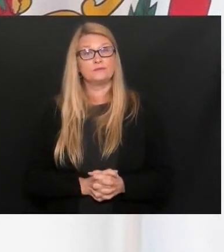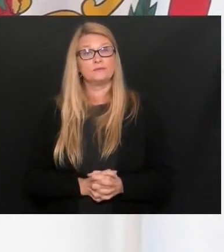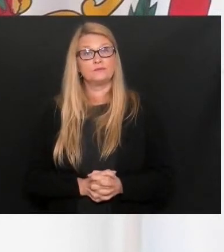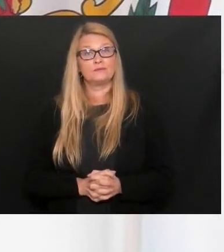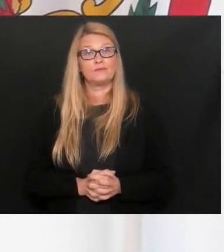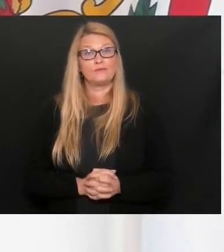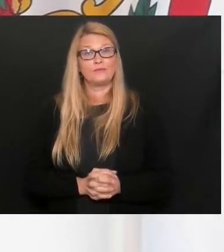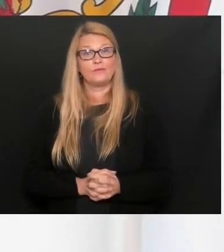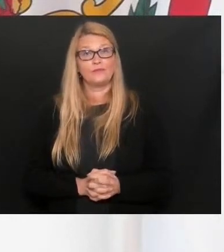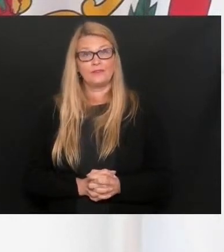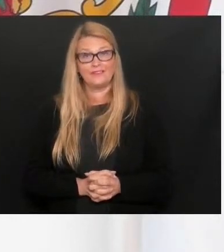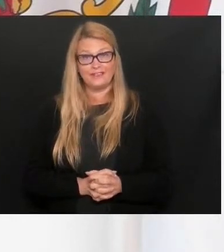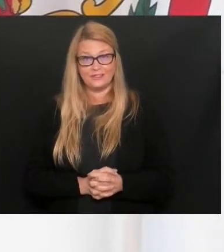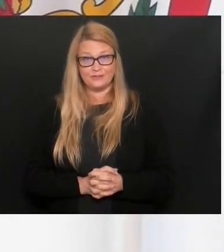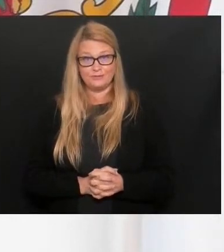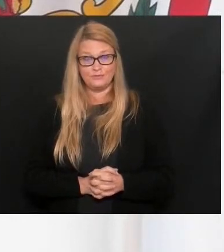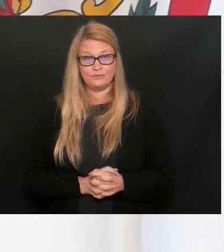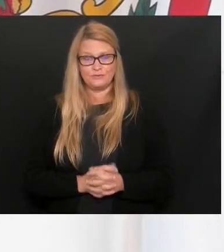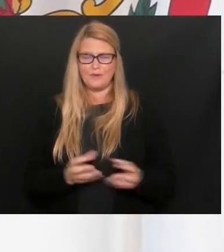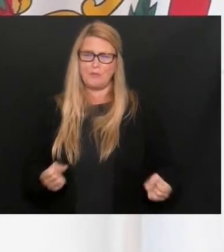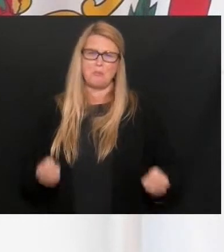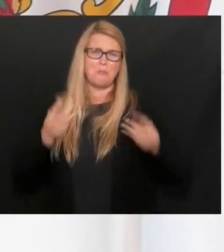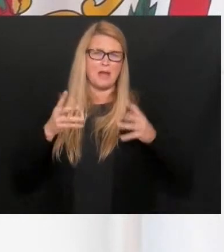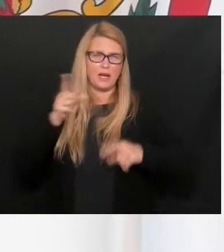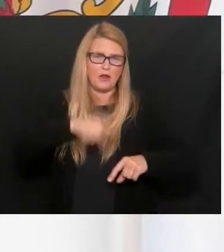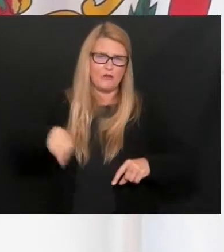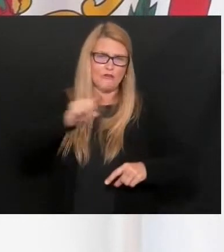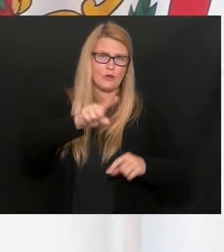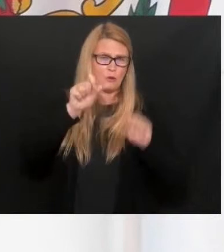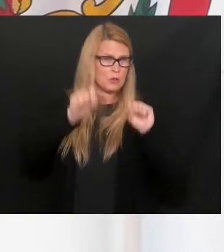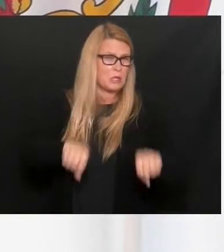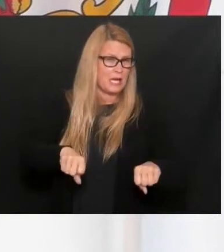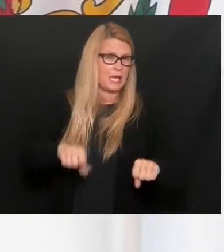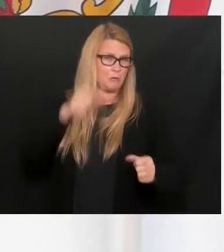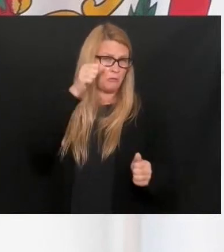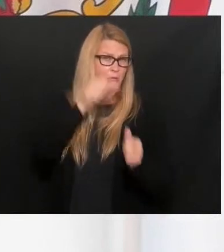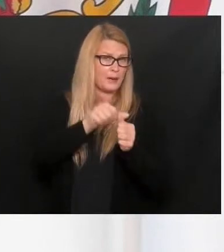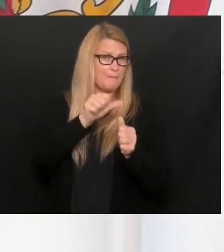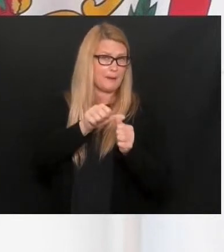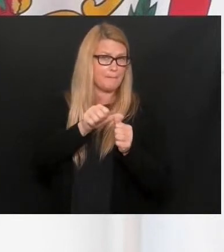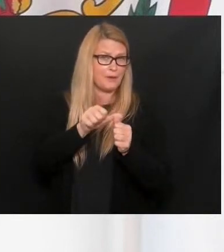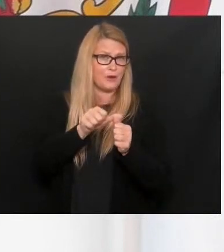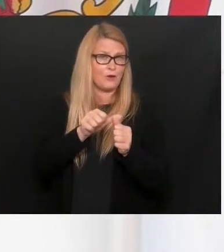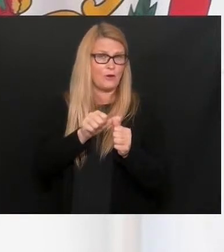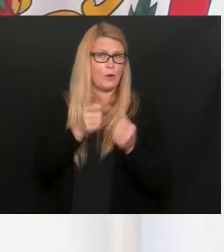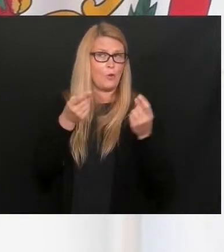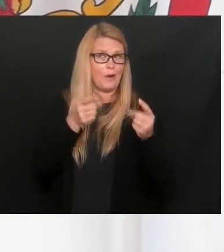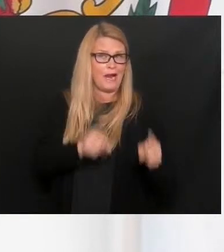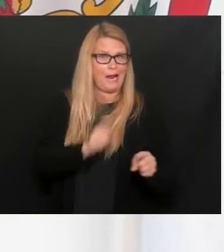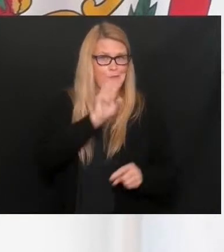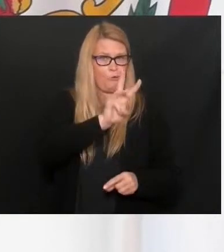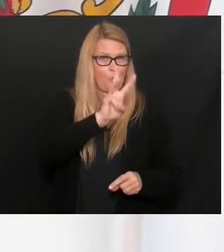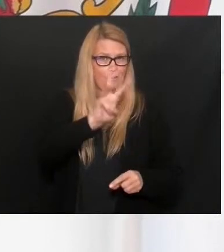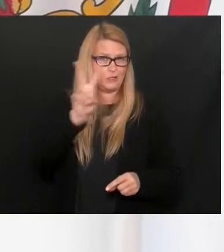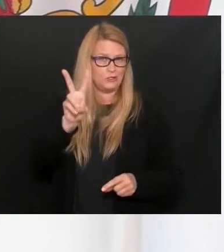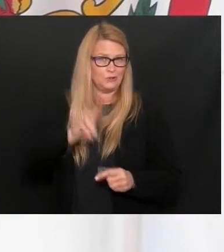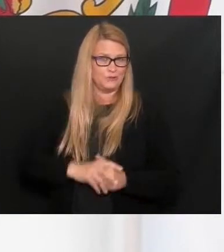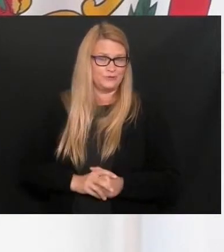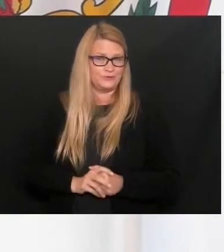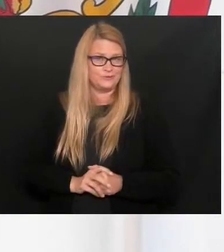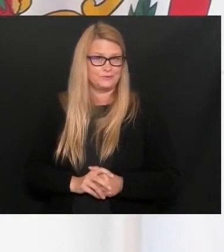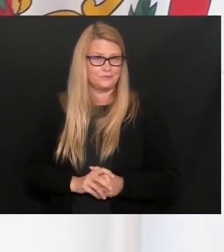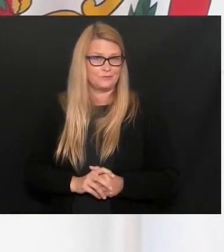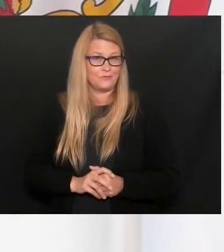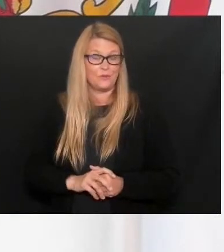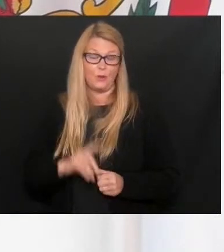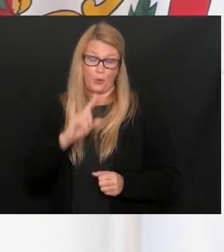many, many, many of you out there can still remember what was going on in World War II. And really